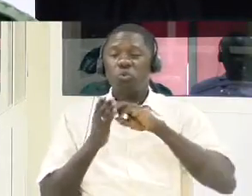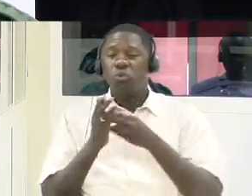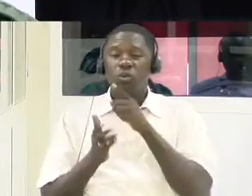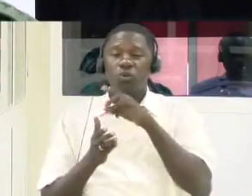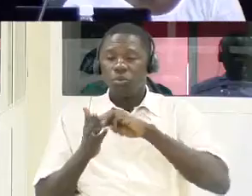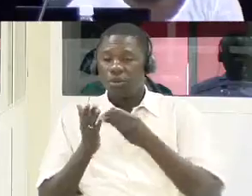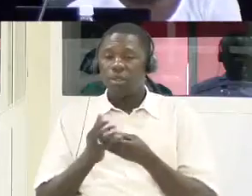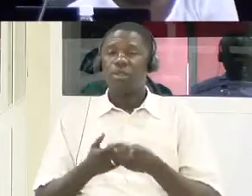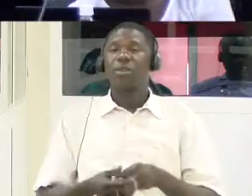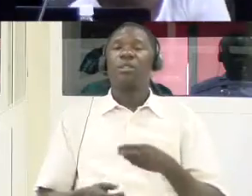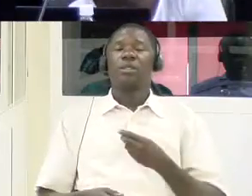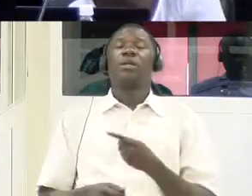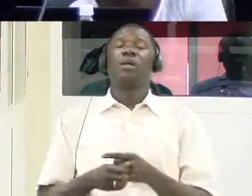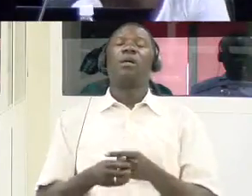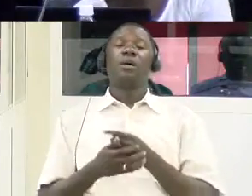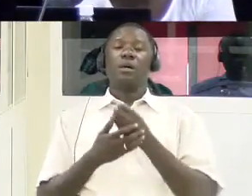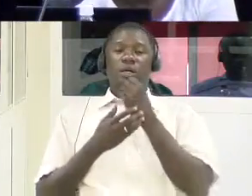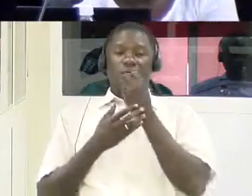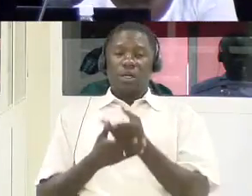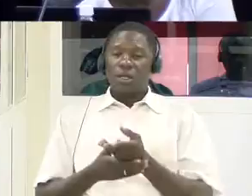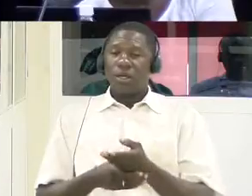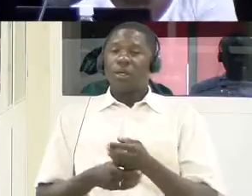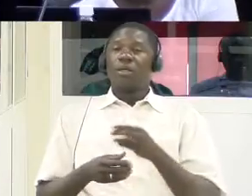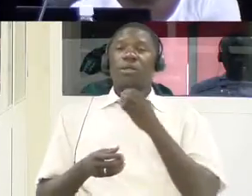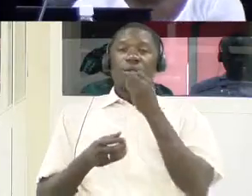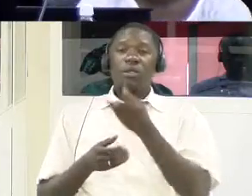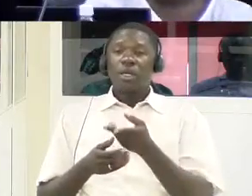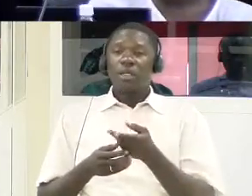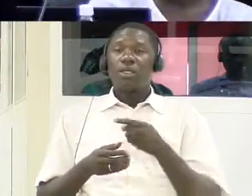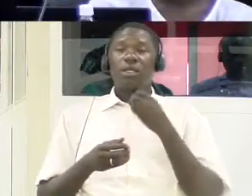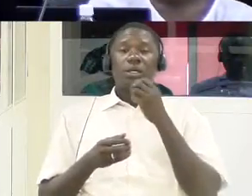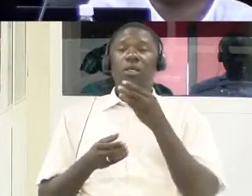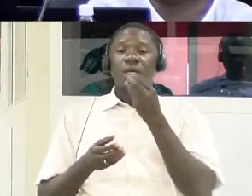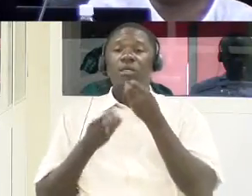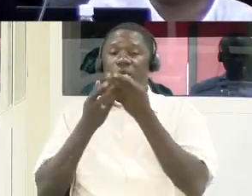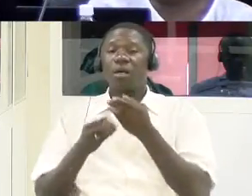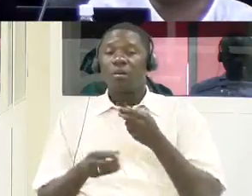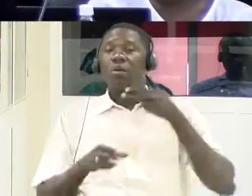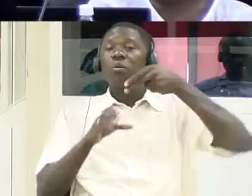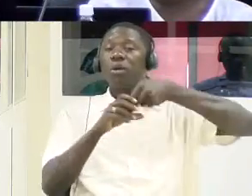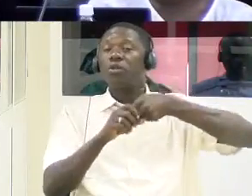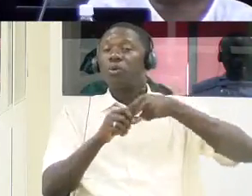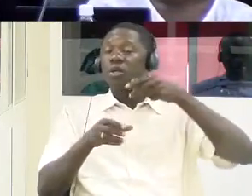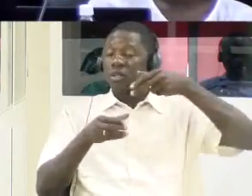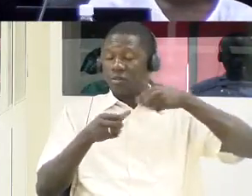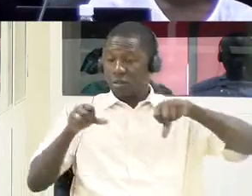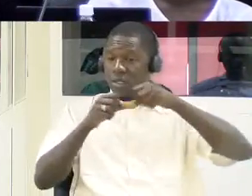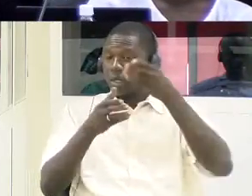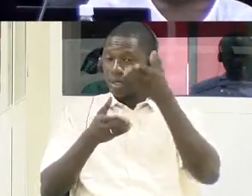You said that he mentioned GNPC. Were other targets mentioned as